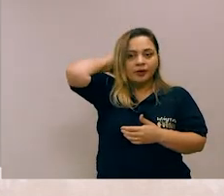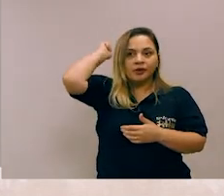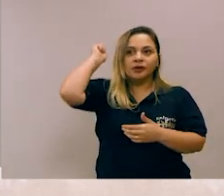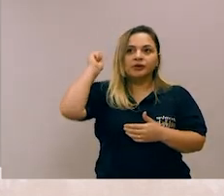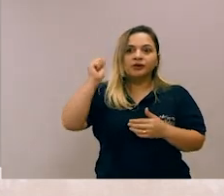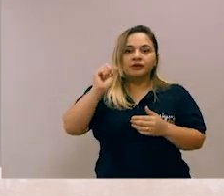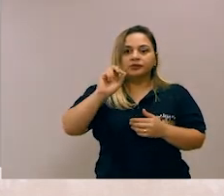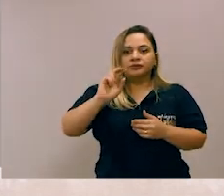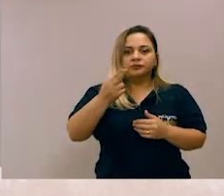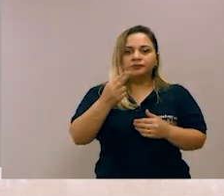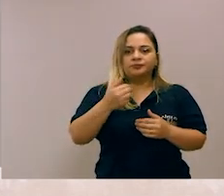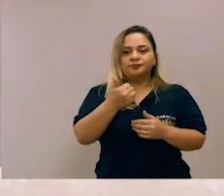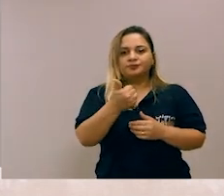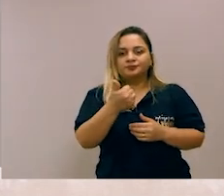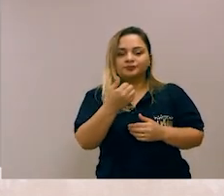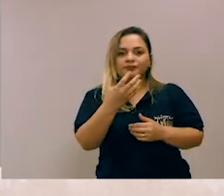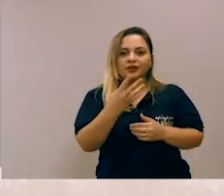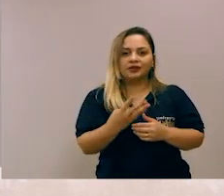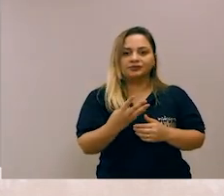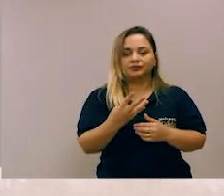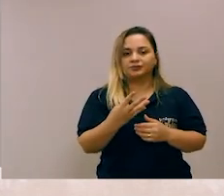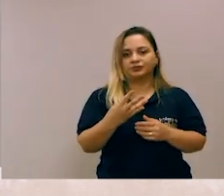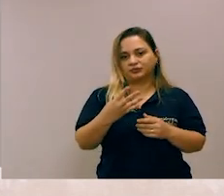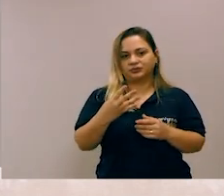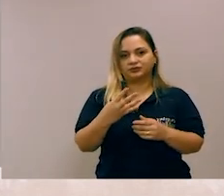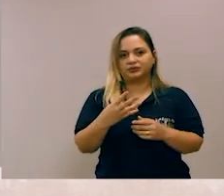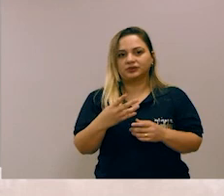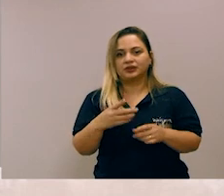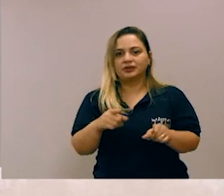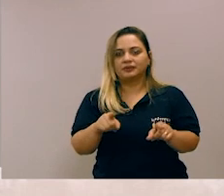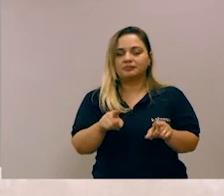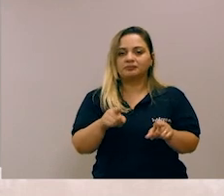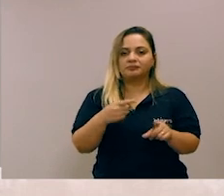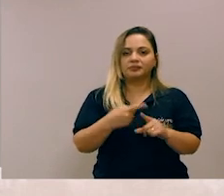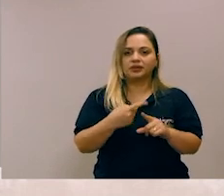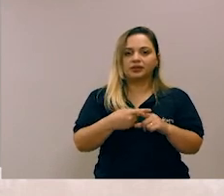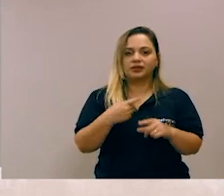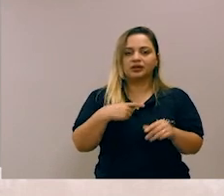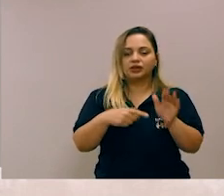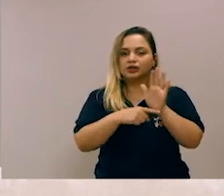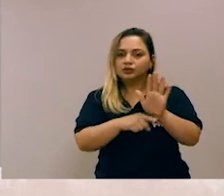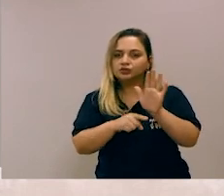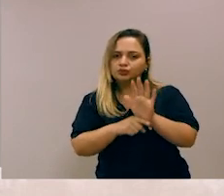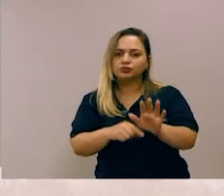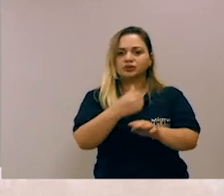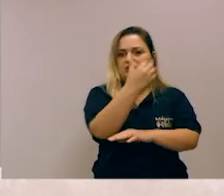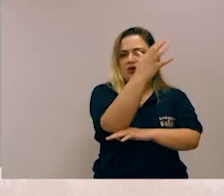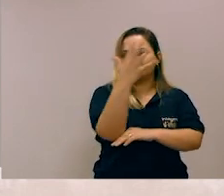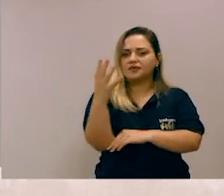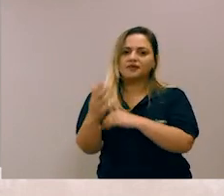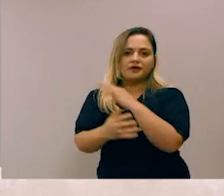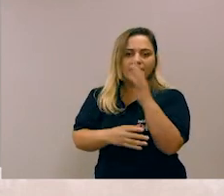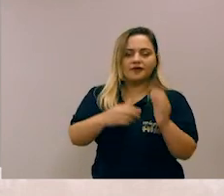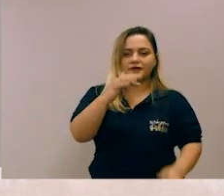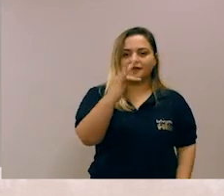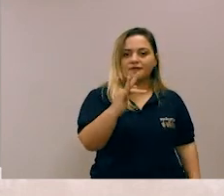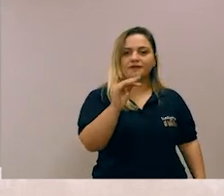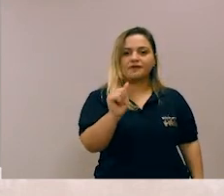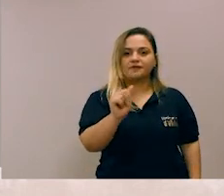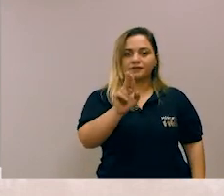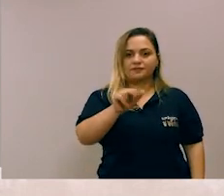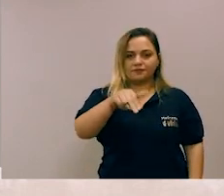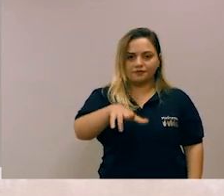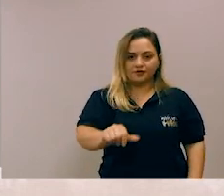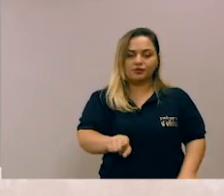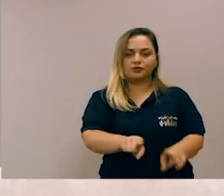aircraft to 14 and then to one. And this aircraft is there so that we can preserve the fauna,